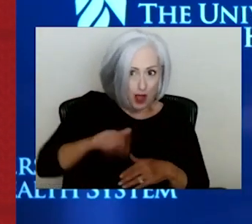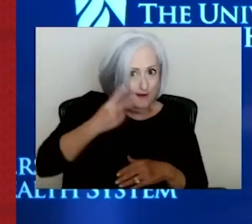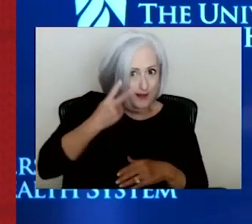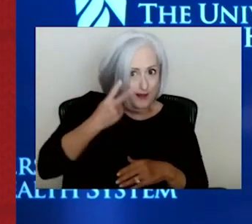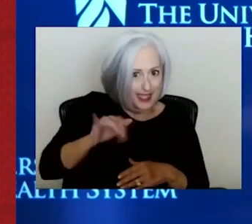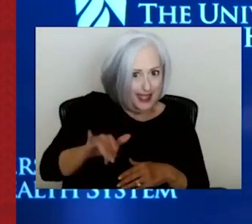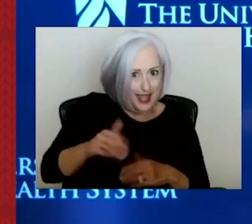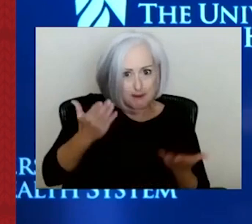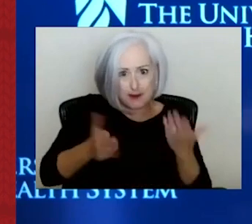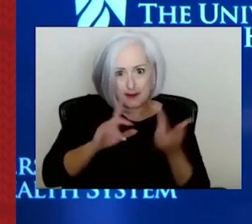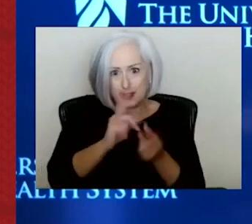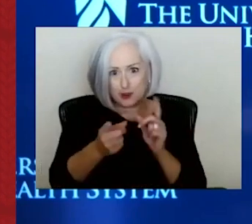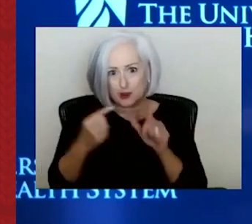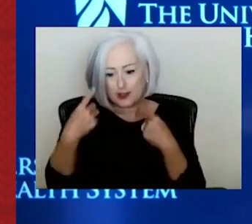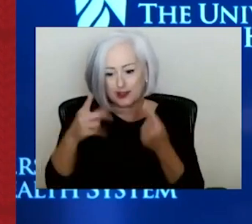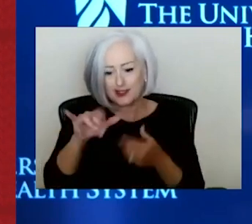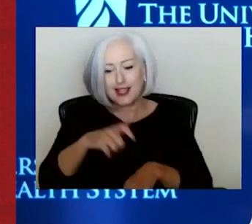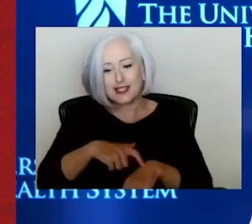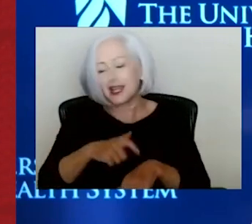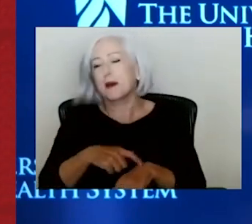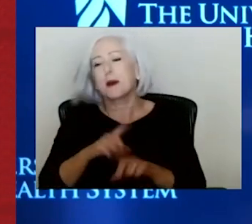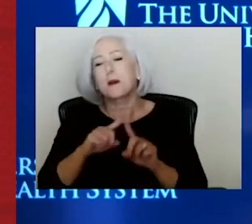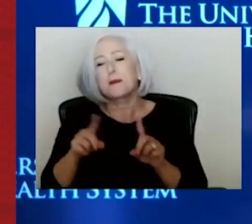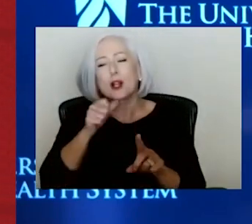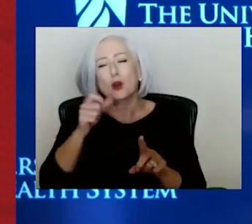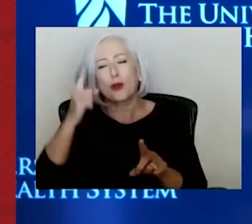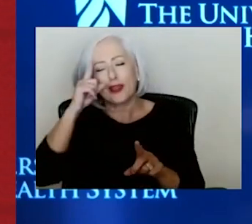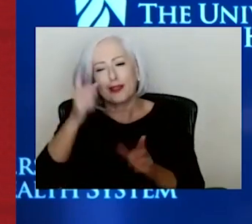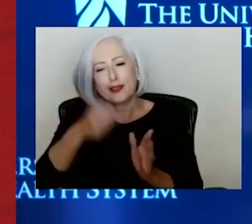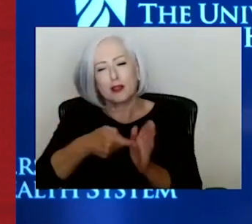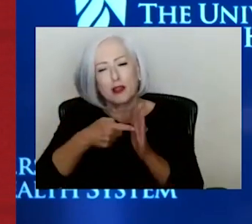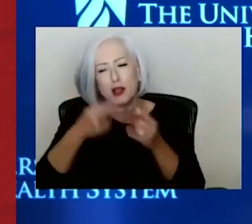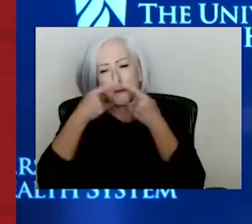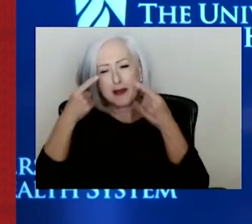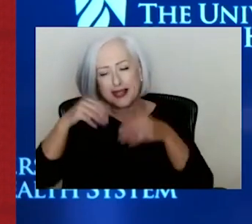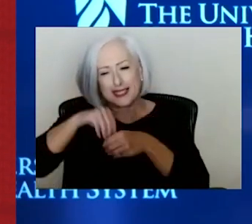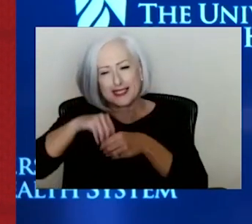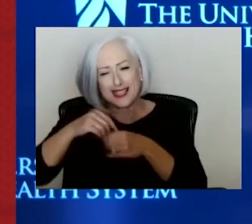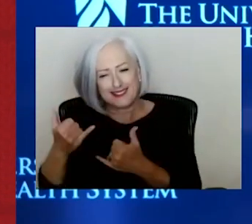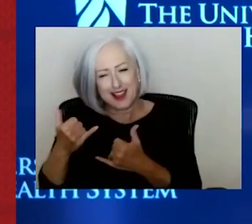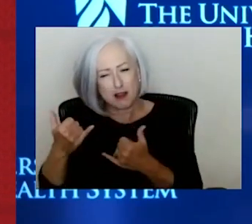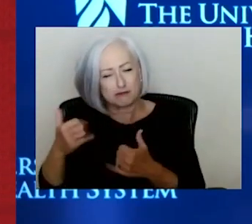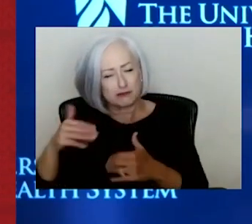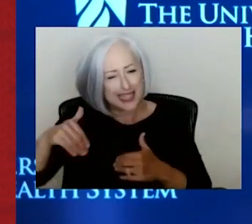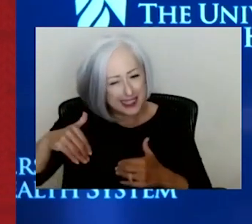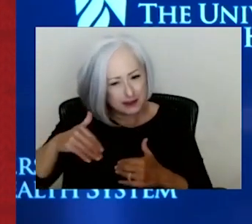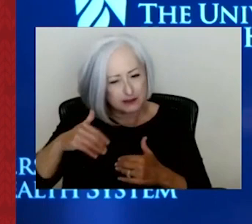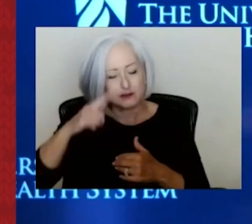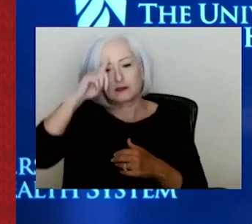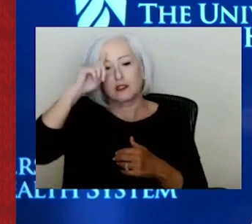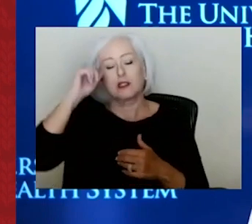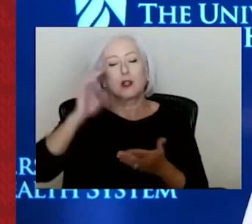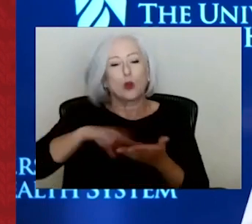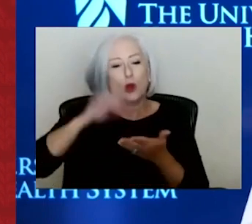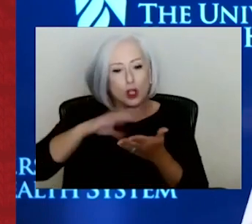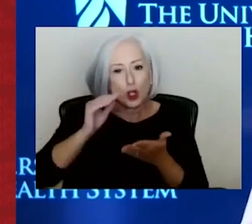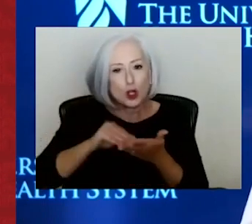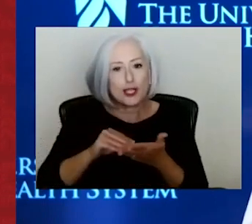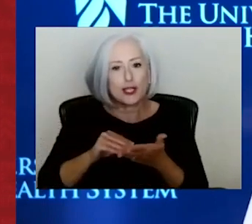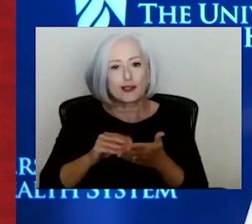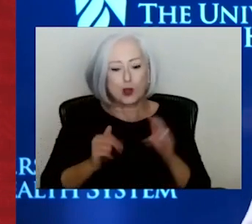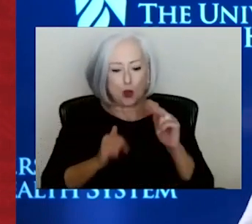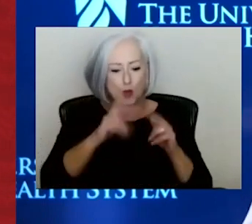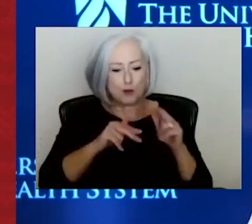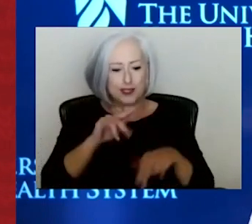since then. But what I think is happening is that we are learning as we go. We said we build the airplane while we fly it. Right